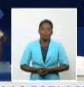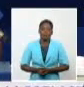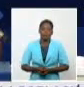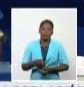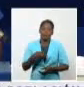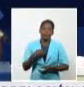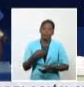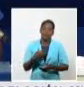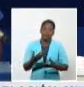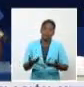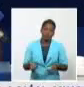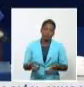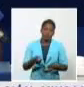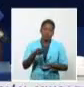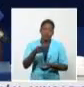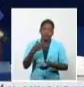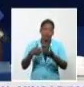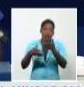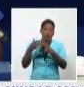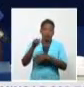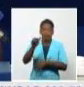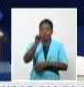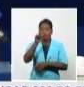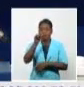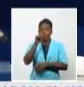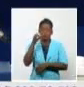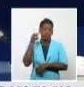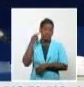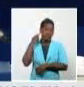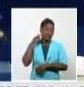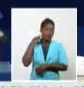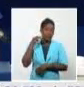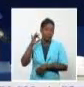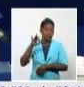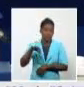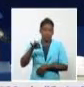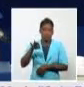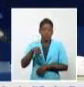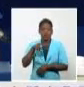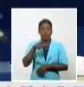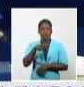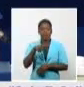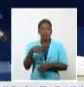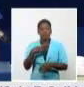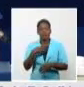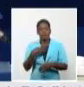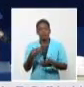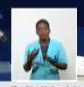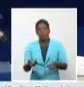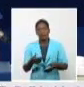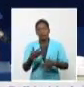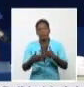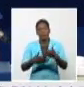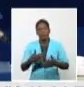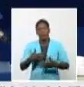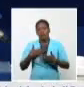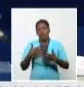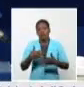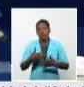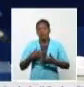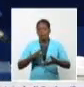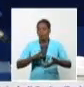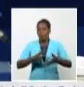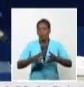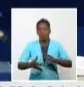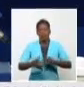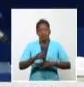The other person who died yesterday is a 58-year-old male patient, also from Havana, with